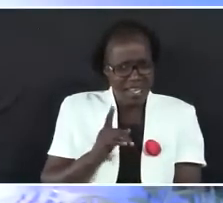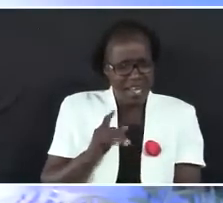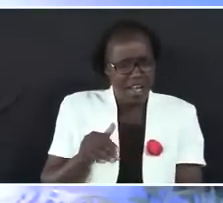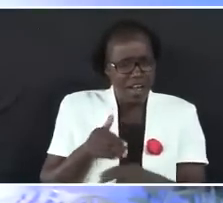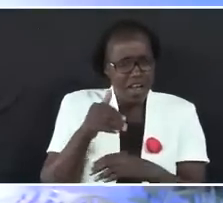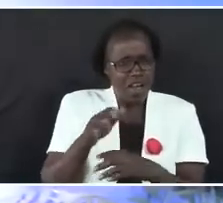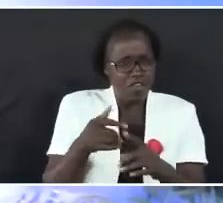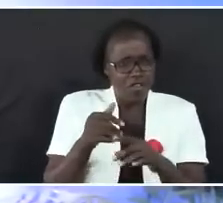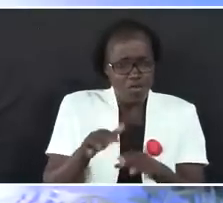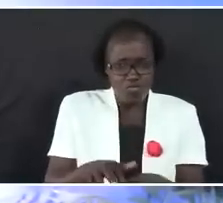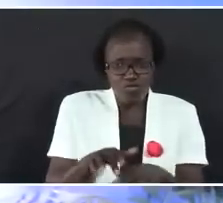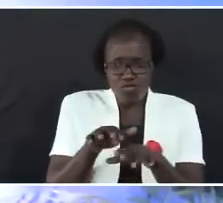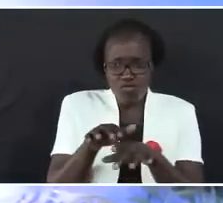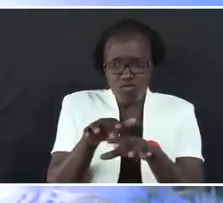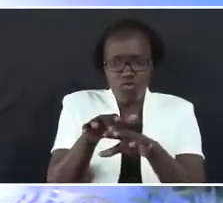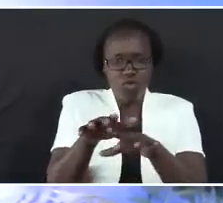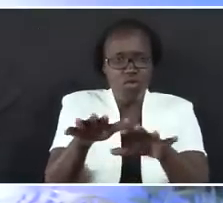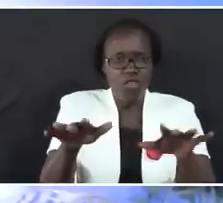of the flood